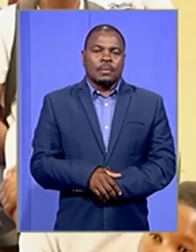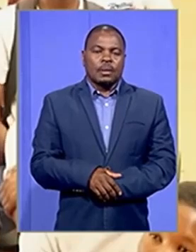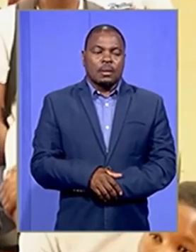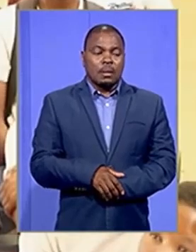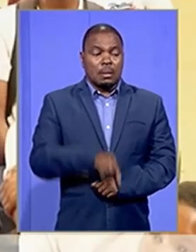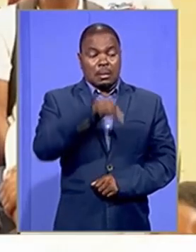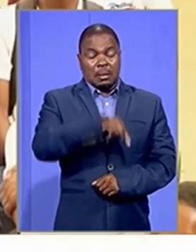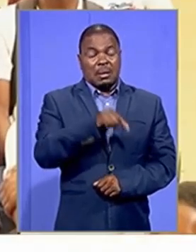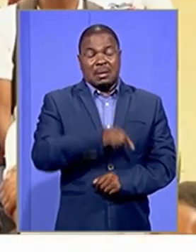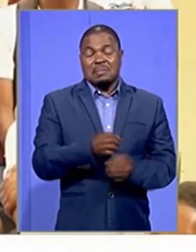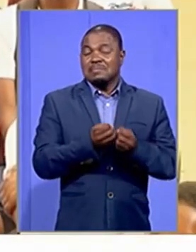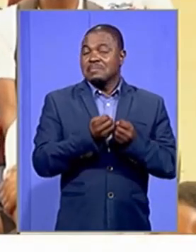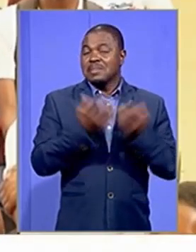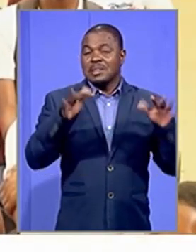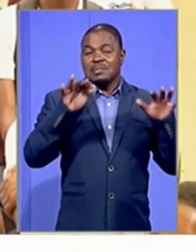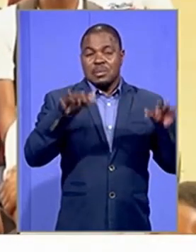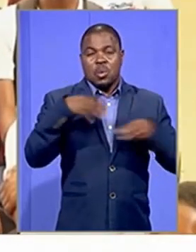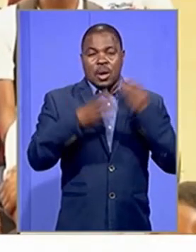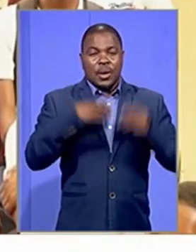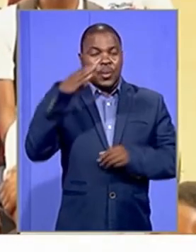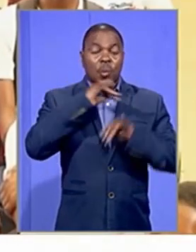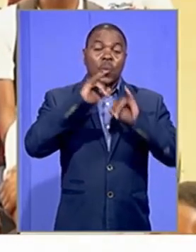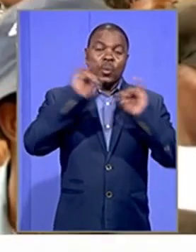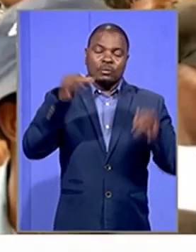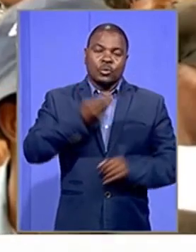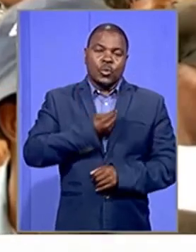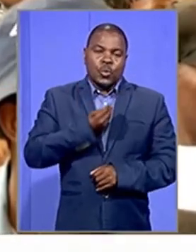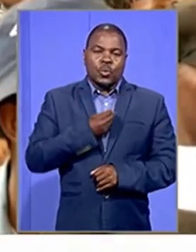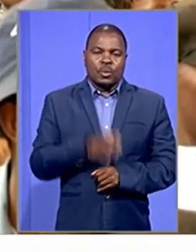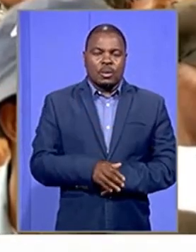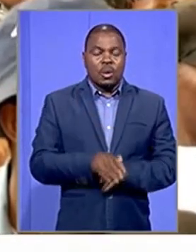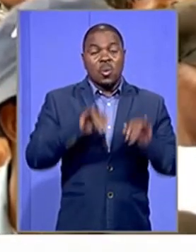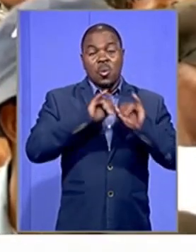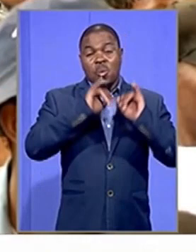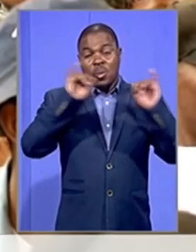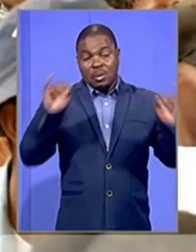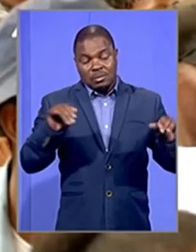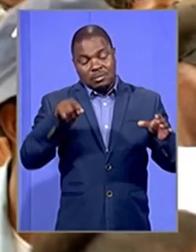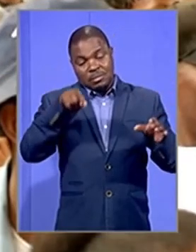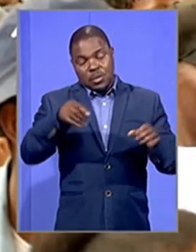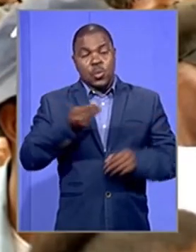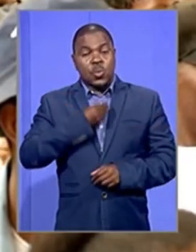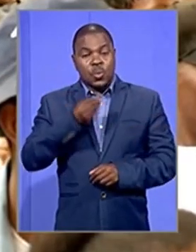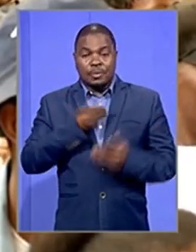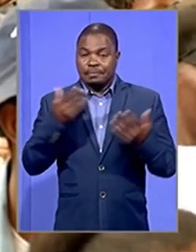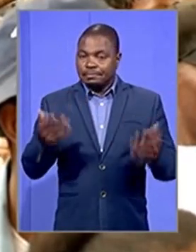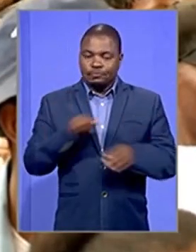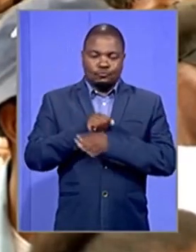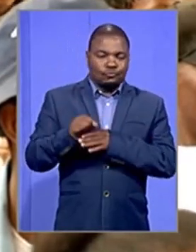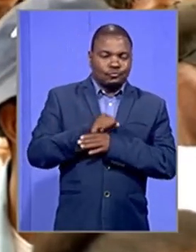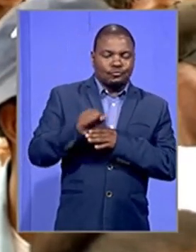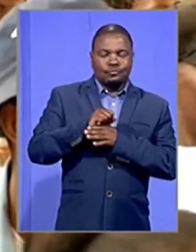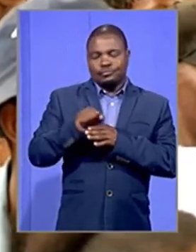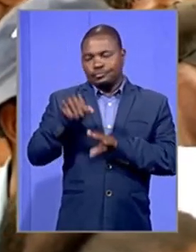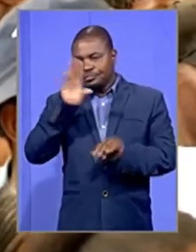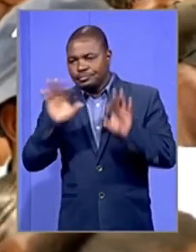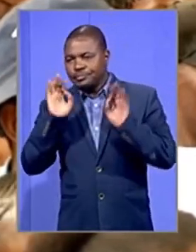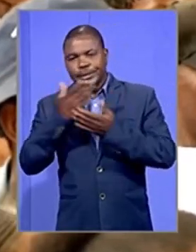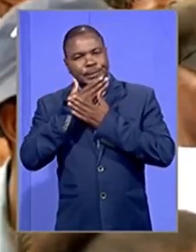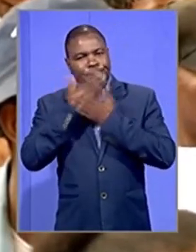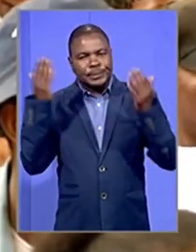Go na le tlhokego ye kgolo ya mešomo magareng ga baswa. Go thatafatša bothata bjo, baswa ga ba kgotse tlhahlo le thuto ya